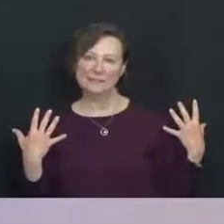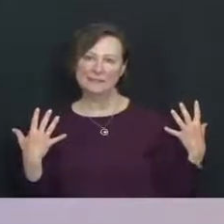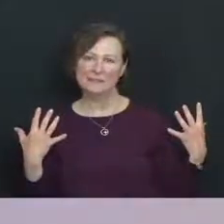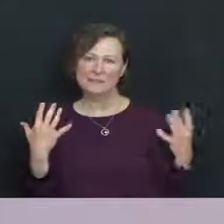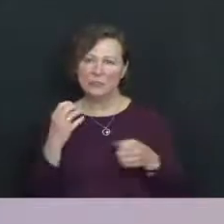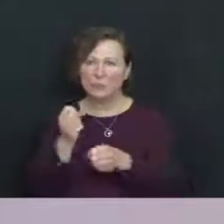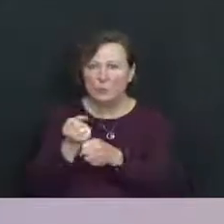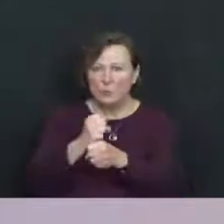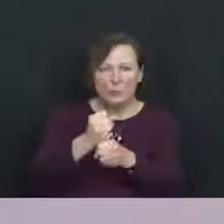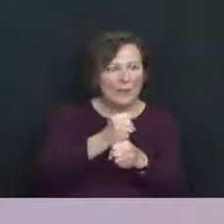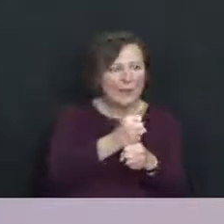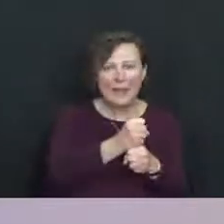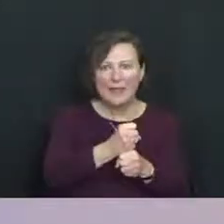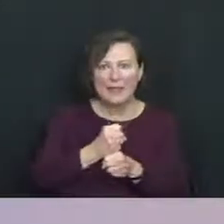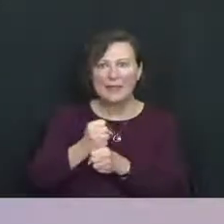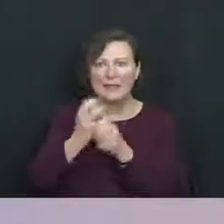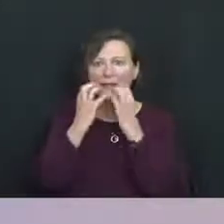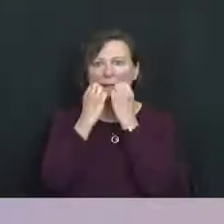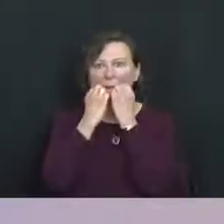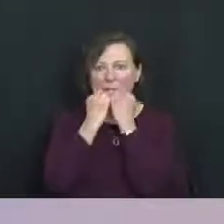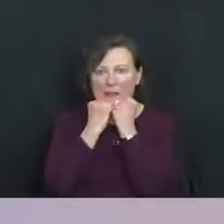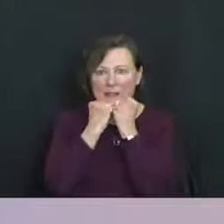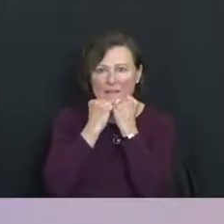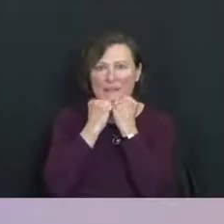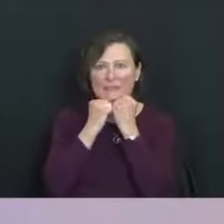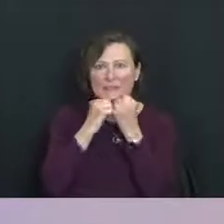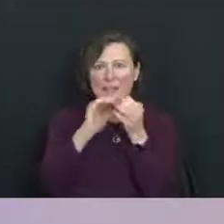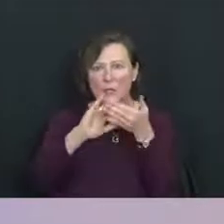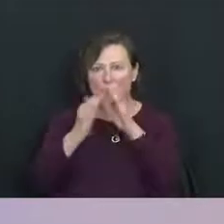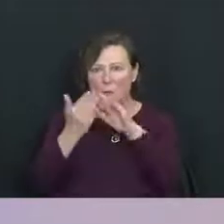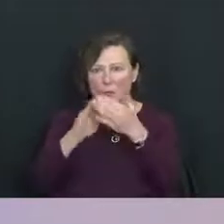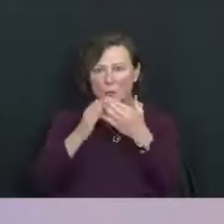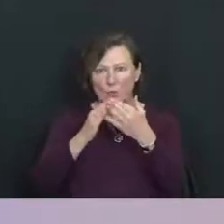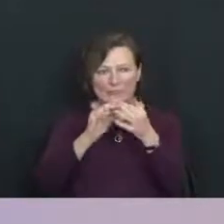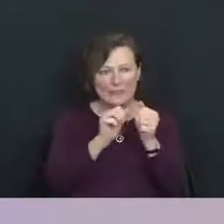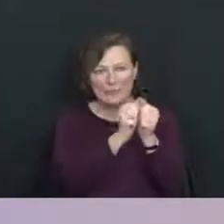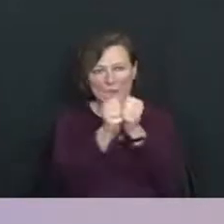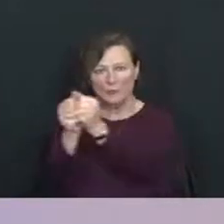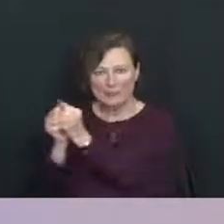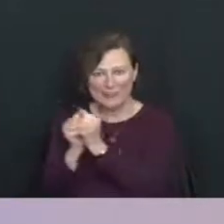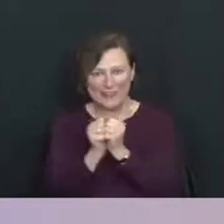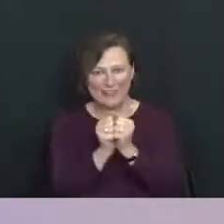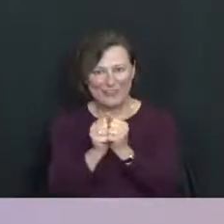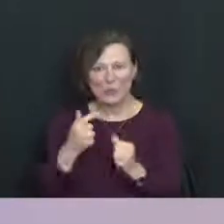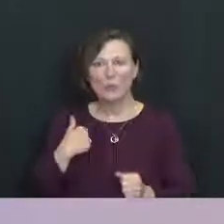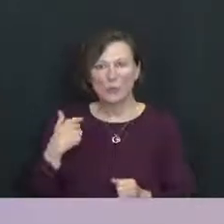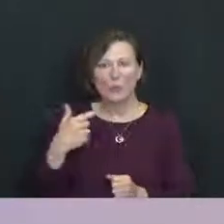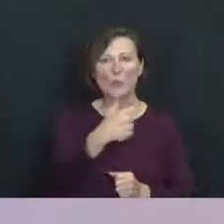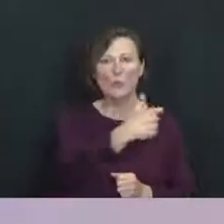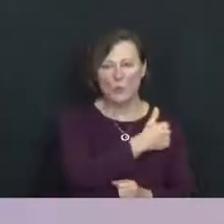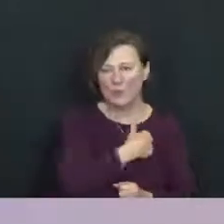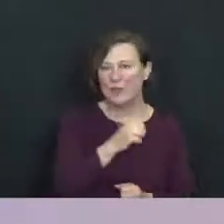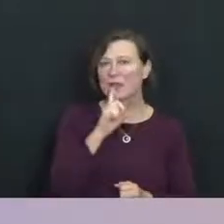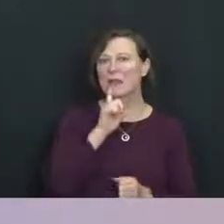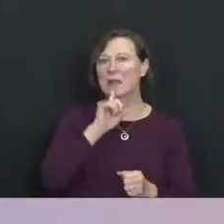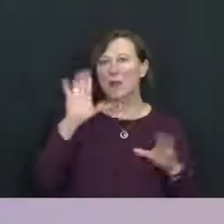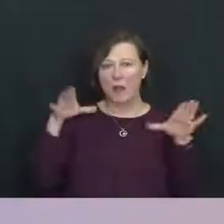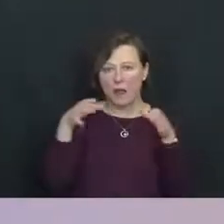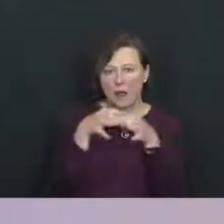creating the beloved community together. We are